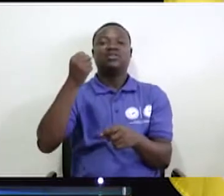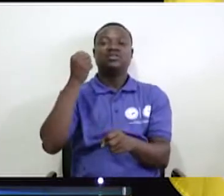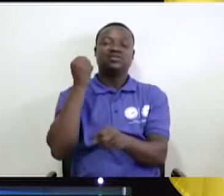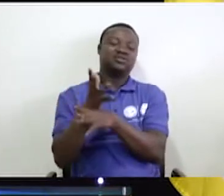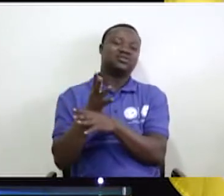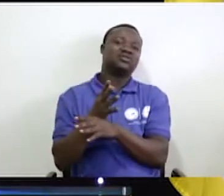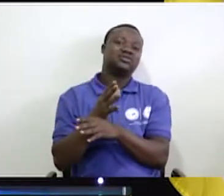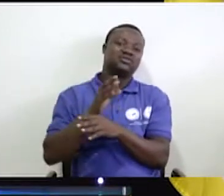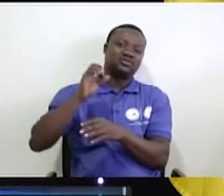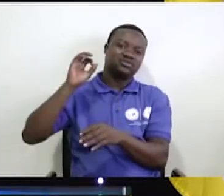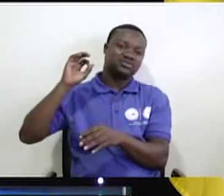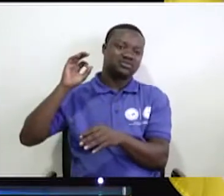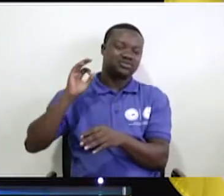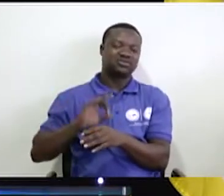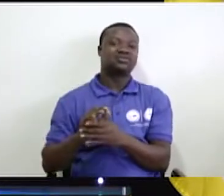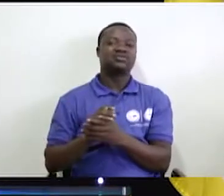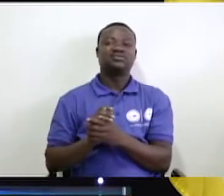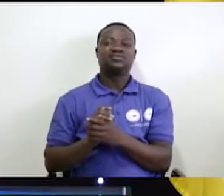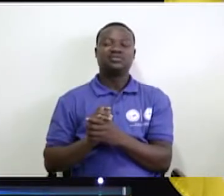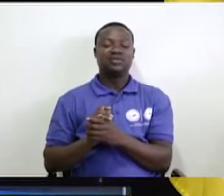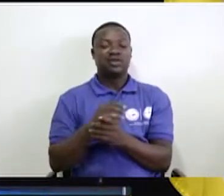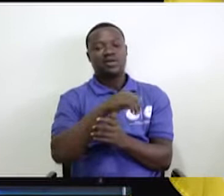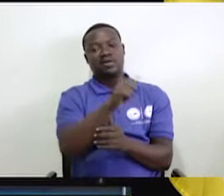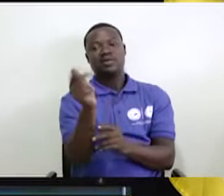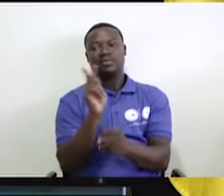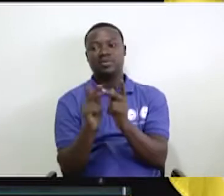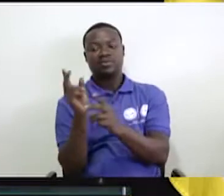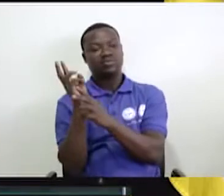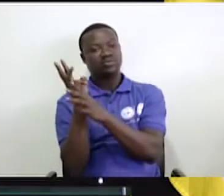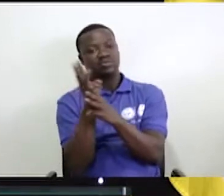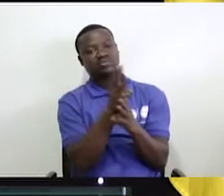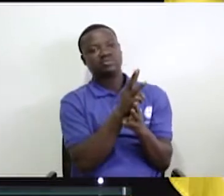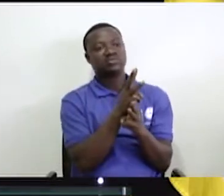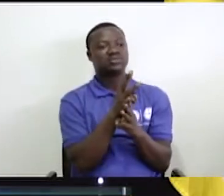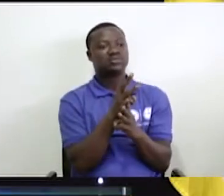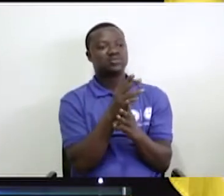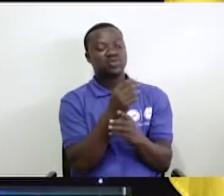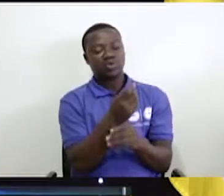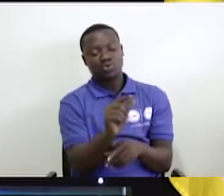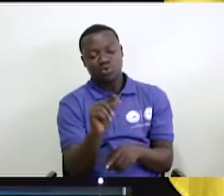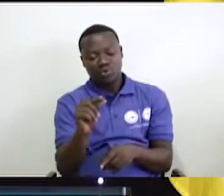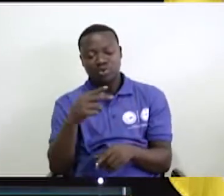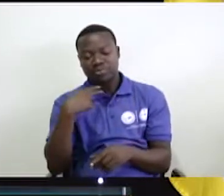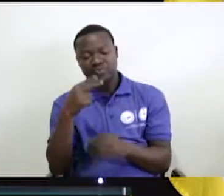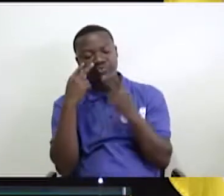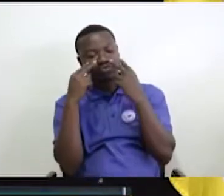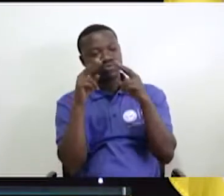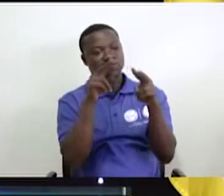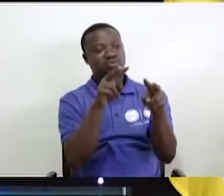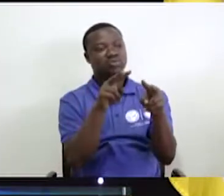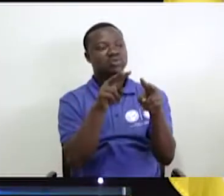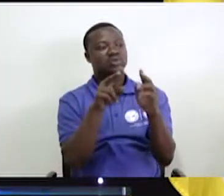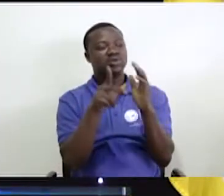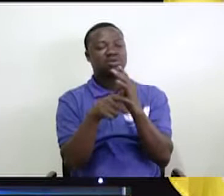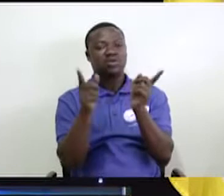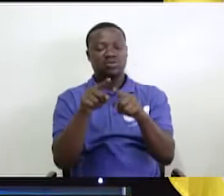Other people were watching, and the other small prophets were watching. And then with the cloak,